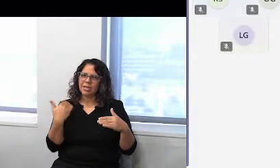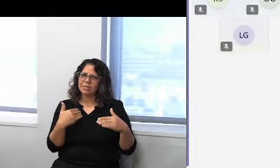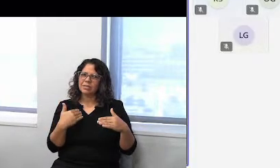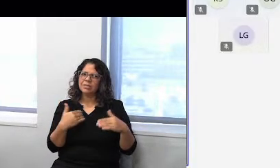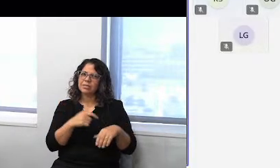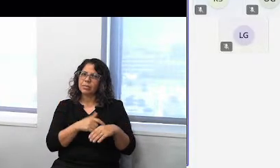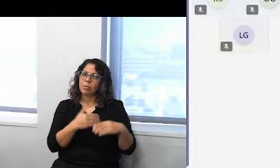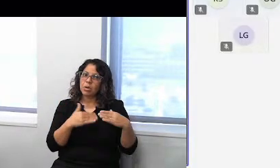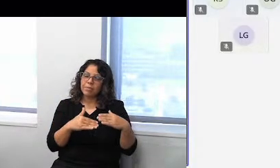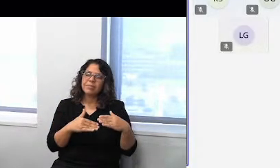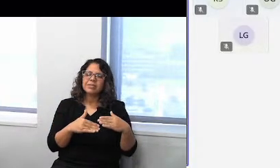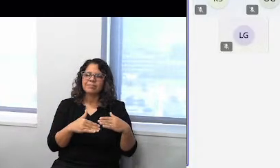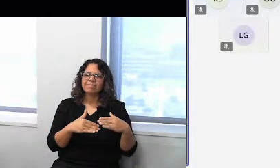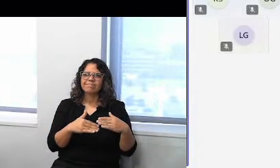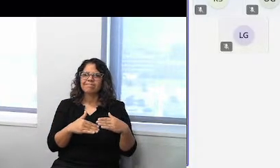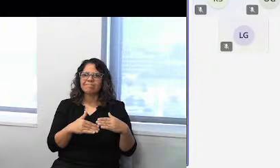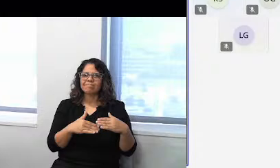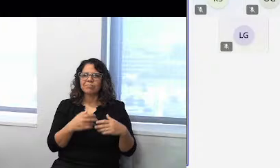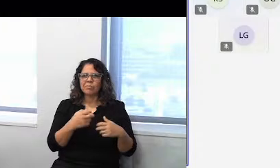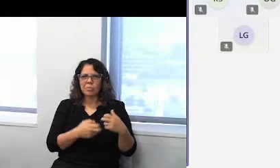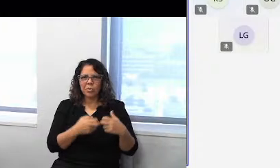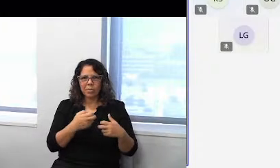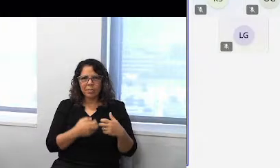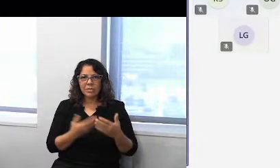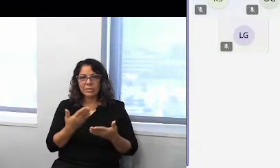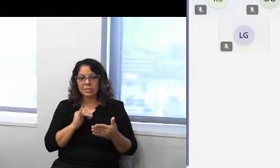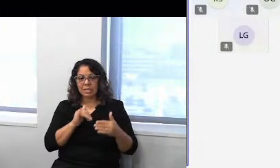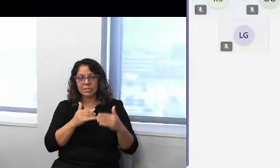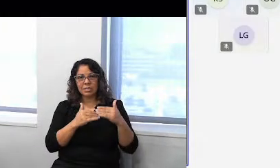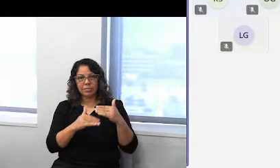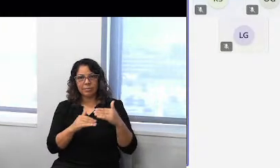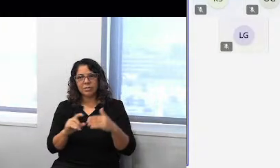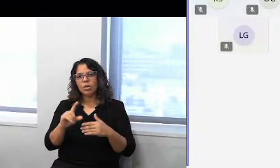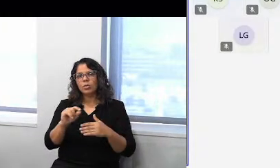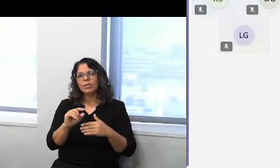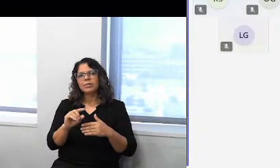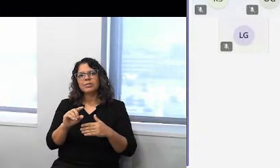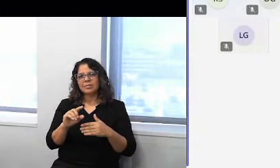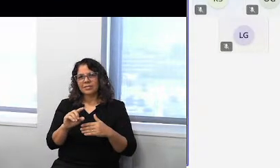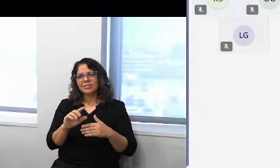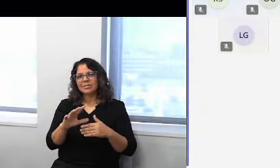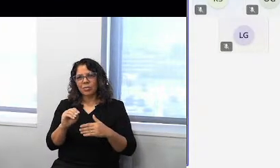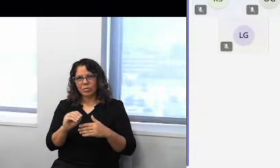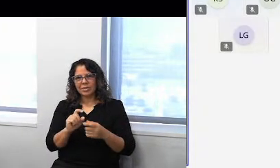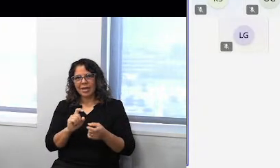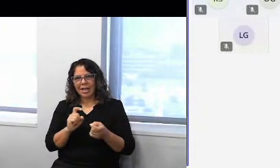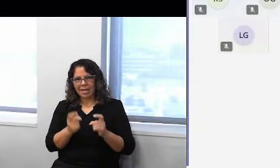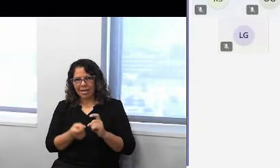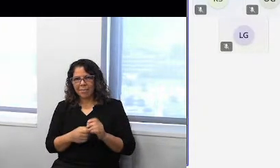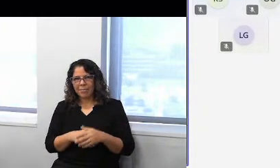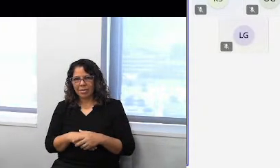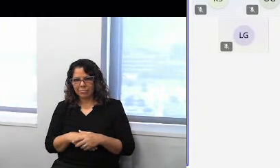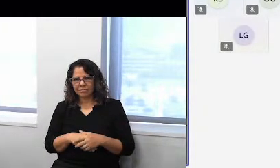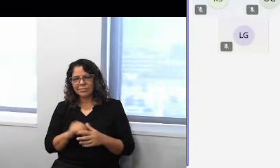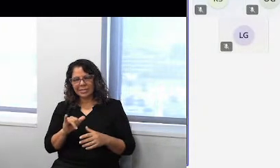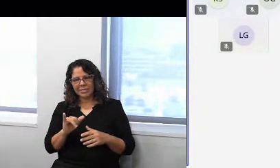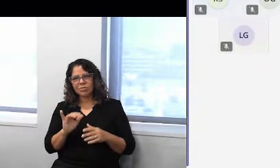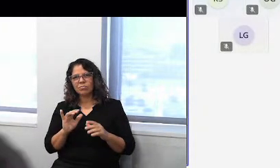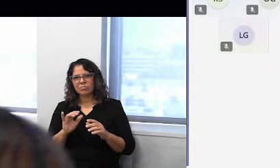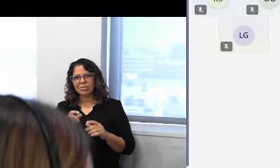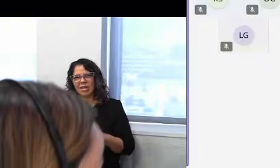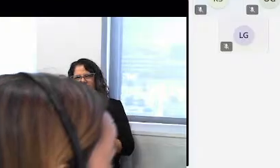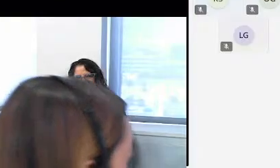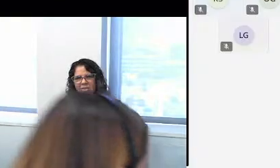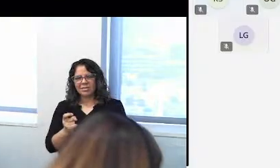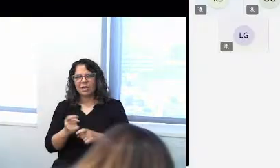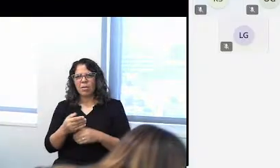out to 2060 or some other date. It's possible, yes. And that's what's affecting your planning process. Yes.